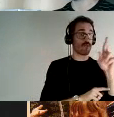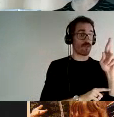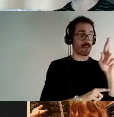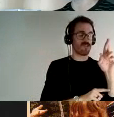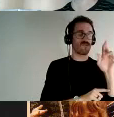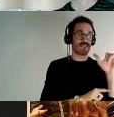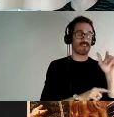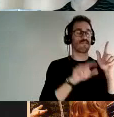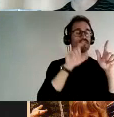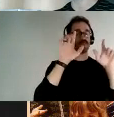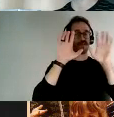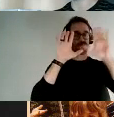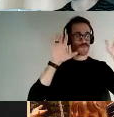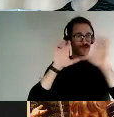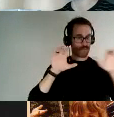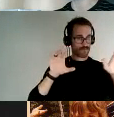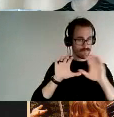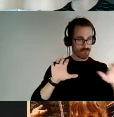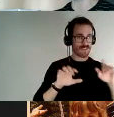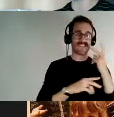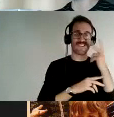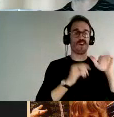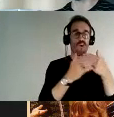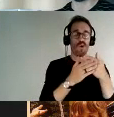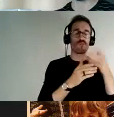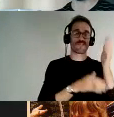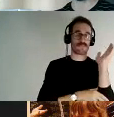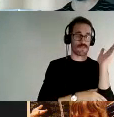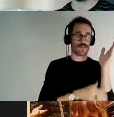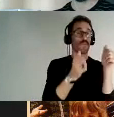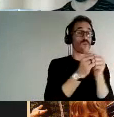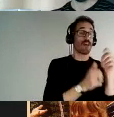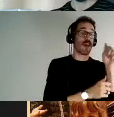see every speaker and the ASL interpreter on the right.